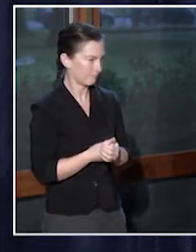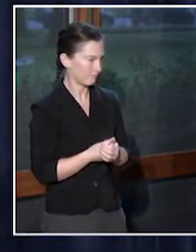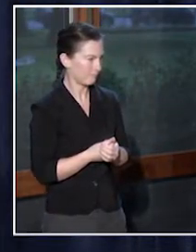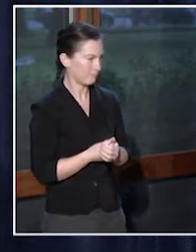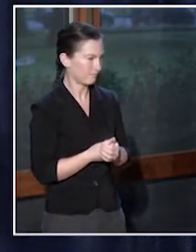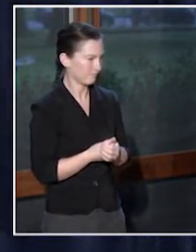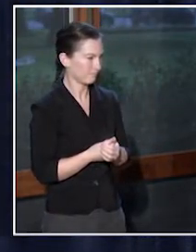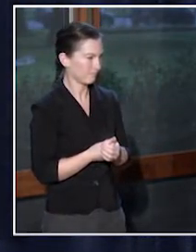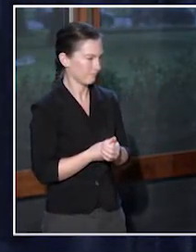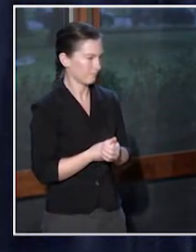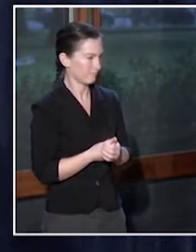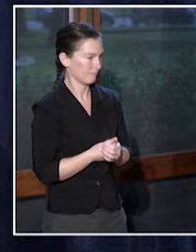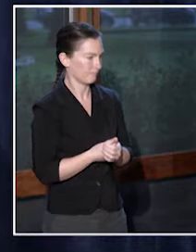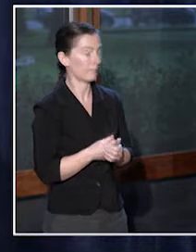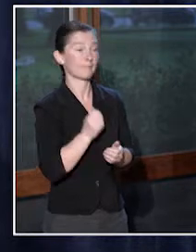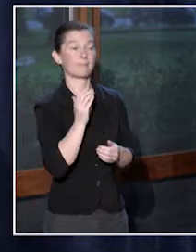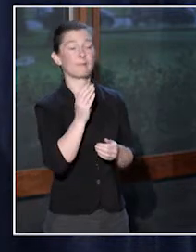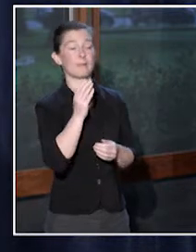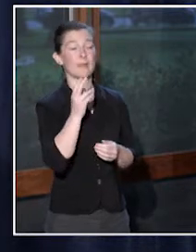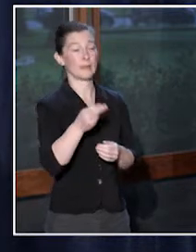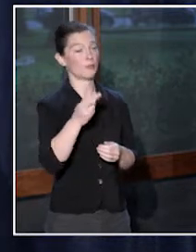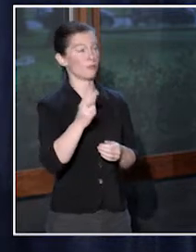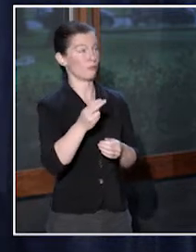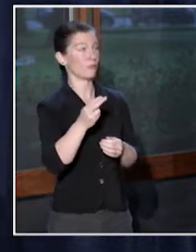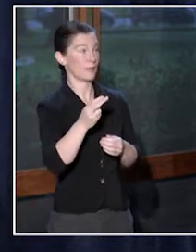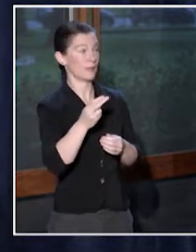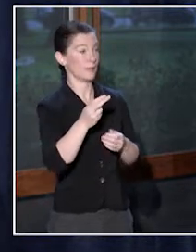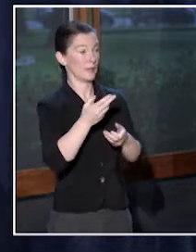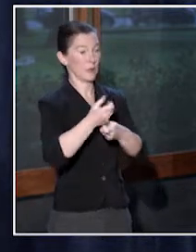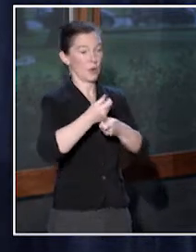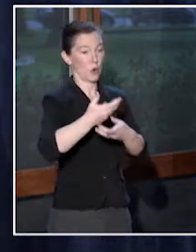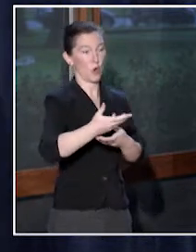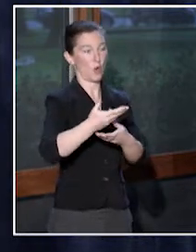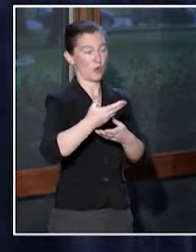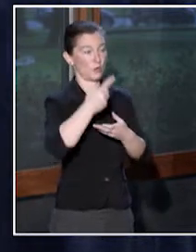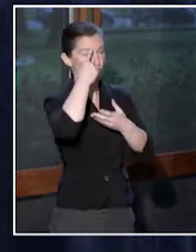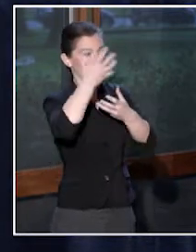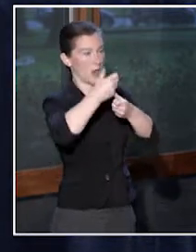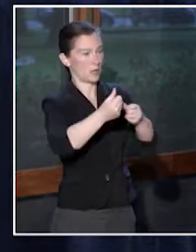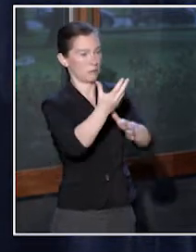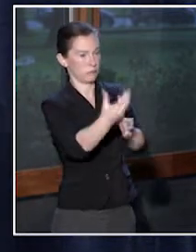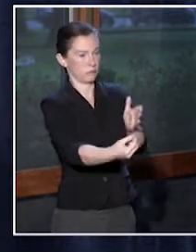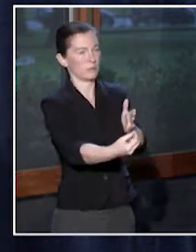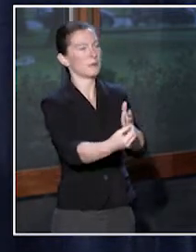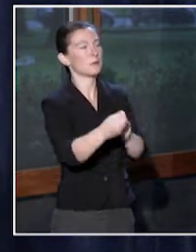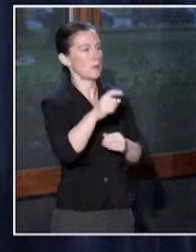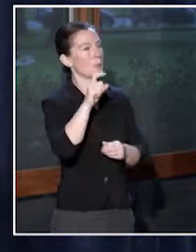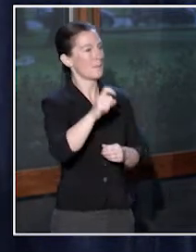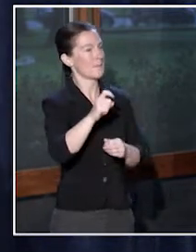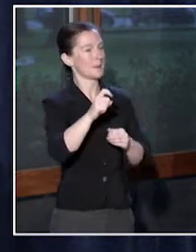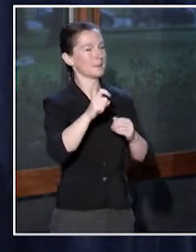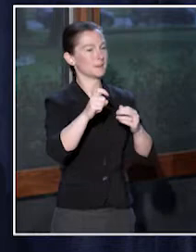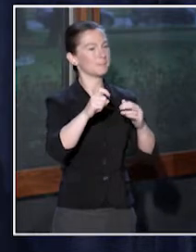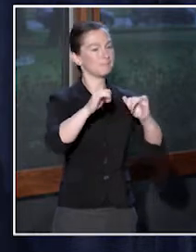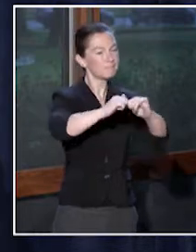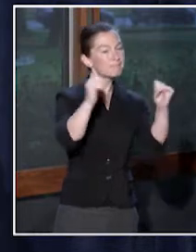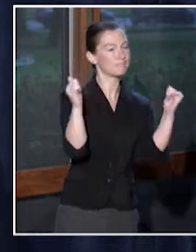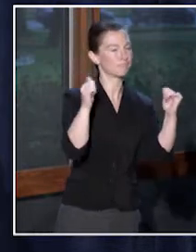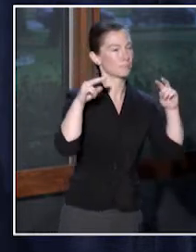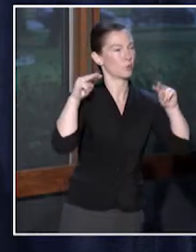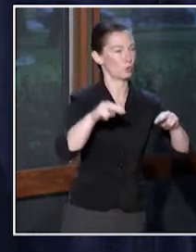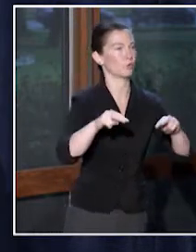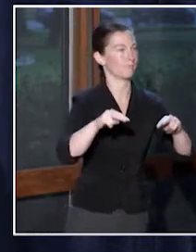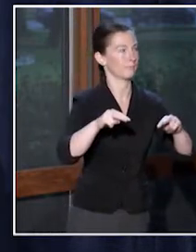the history that led to that lack of trust. Until we do that in a forthright and honest